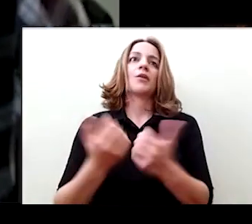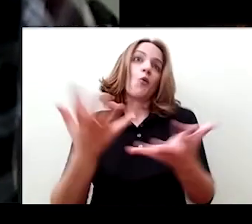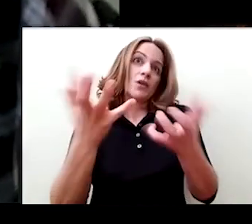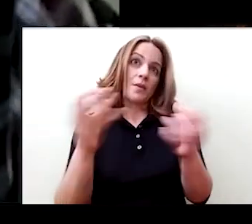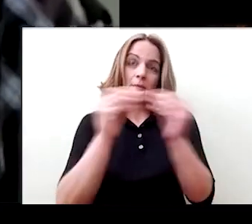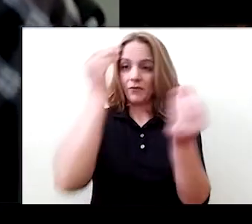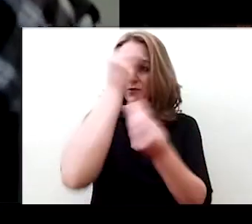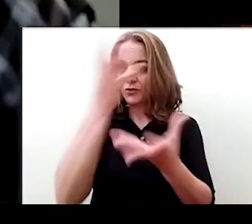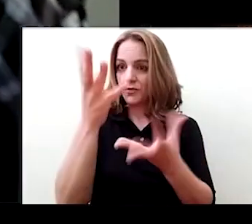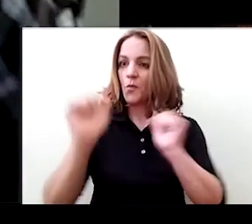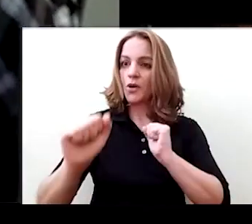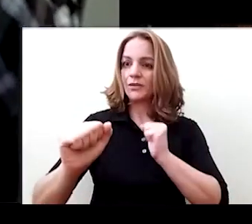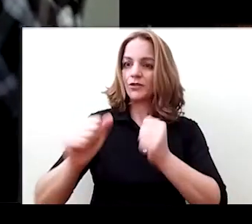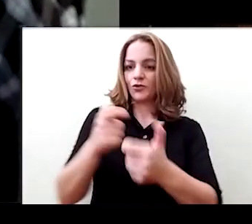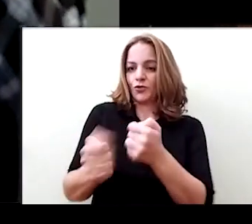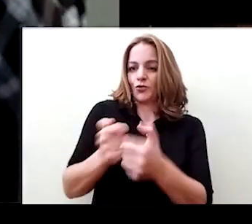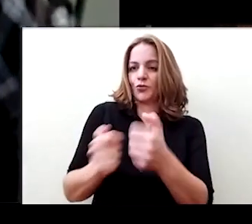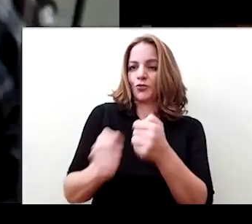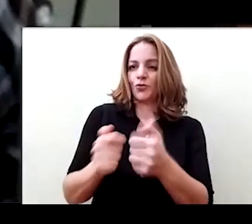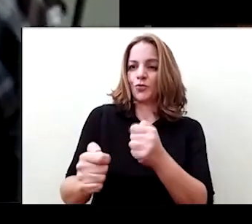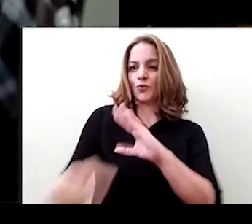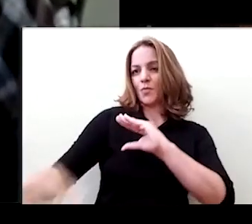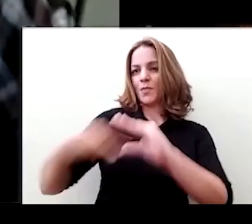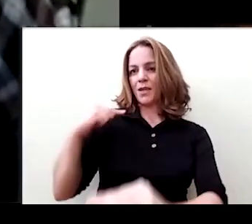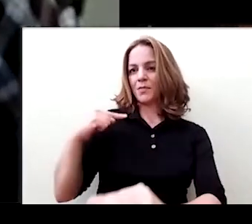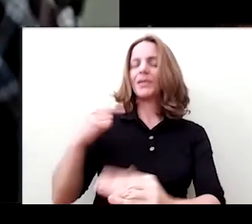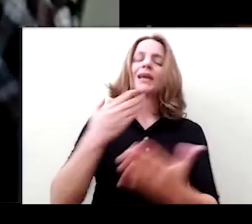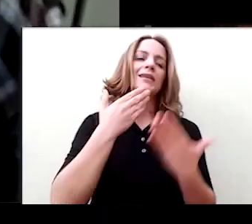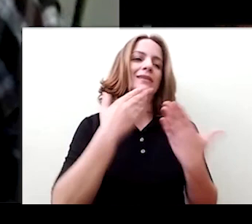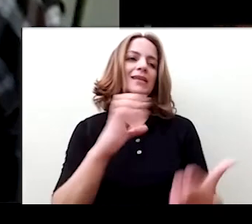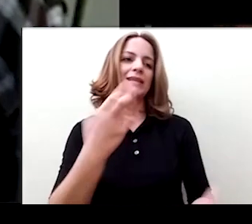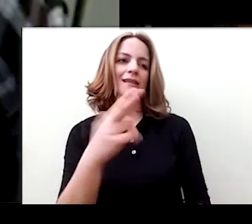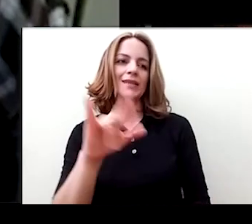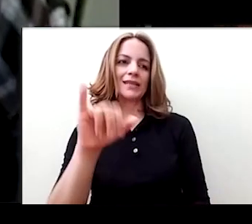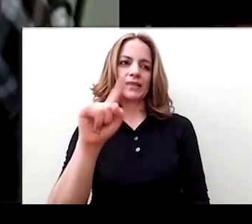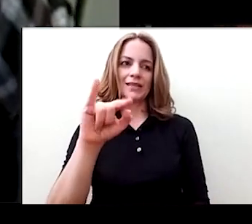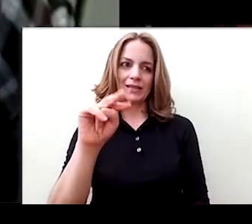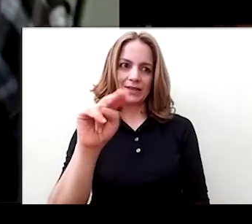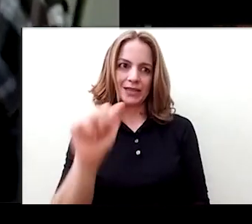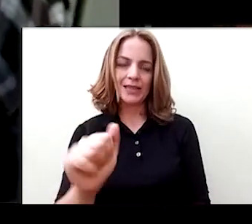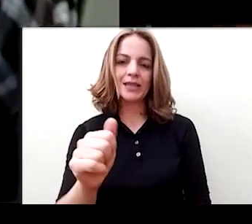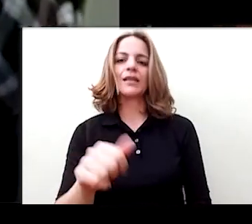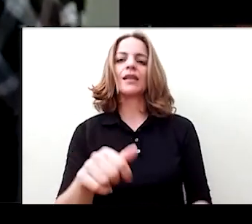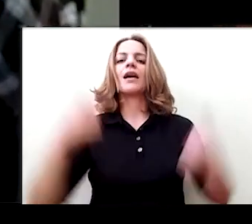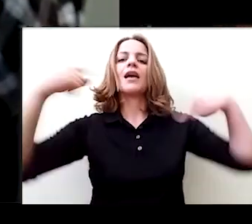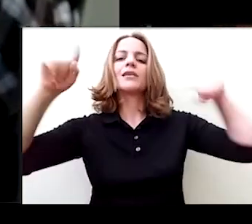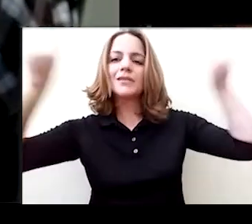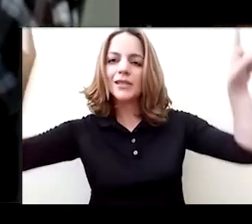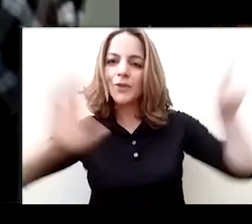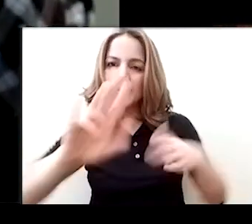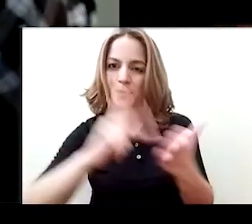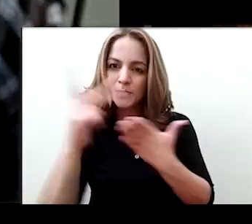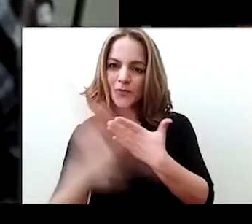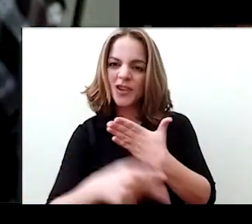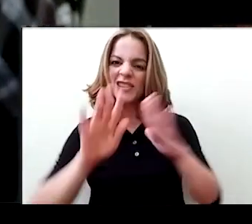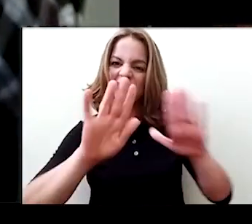Christina. Thank you so much. I wish you the best of luck on completing your project. I want to thank our interpreters